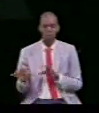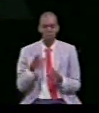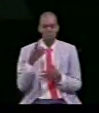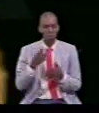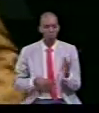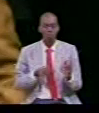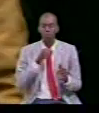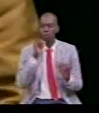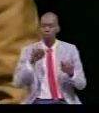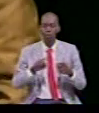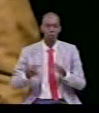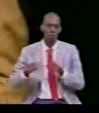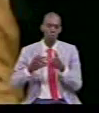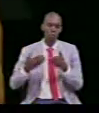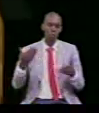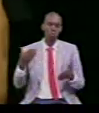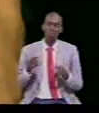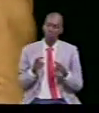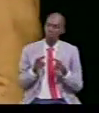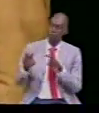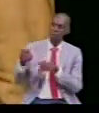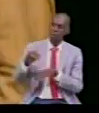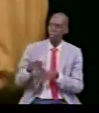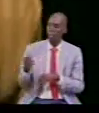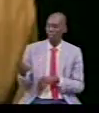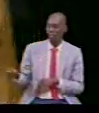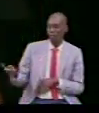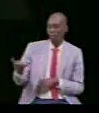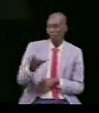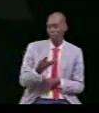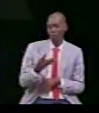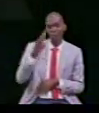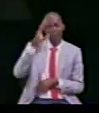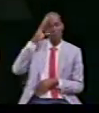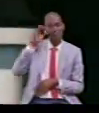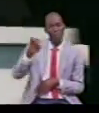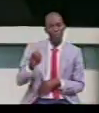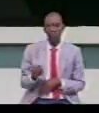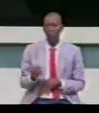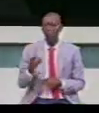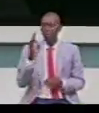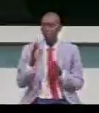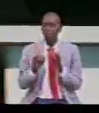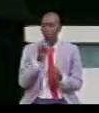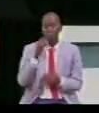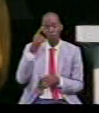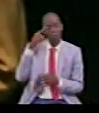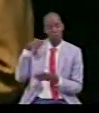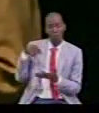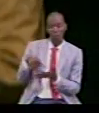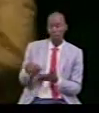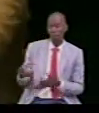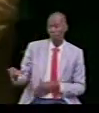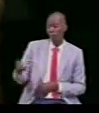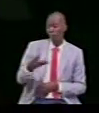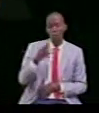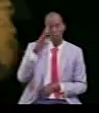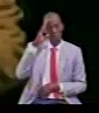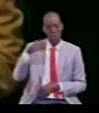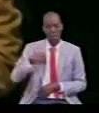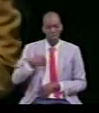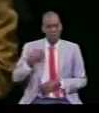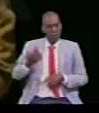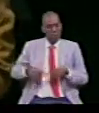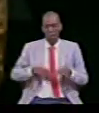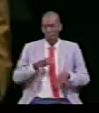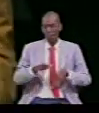not do. He looked at the four men that helped him. Were it not for these four men, I couldn't rise up. Now